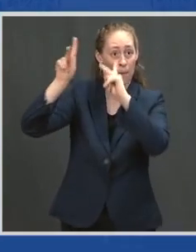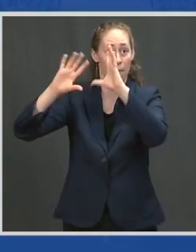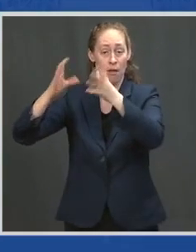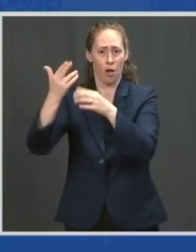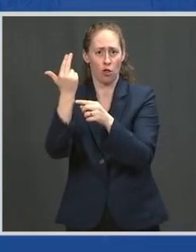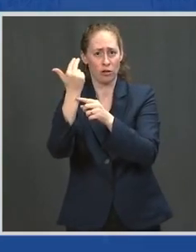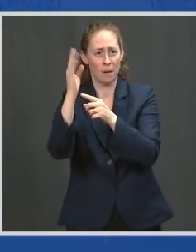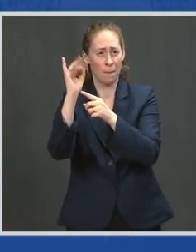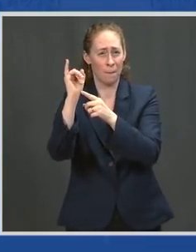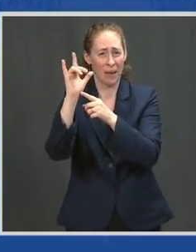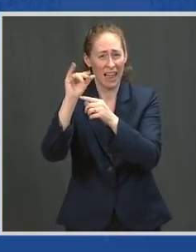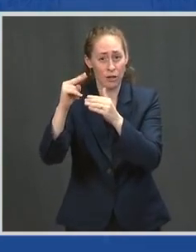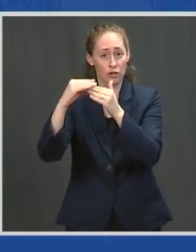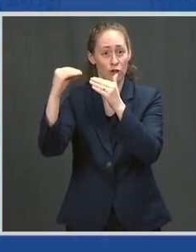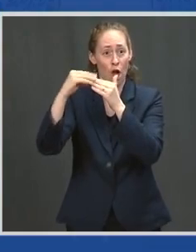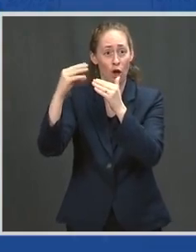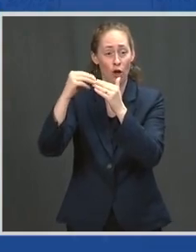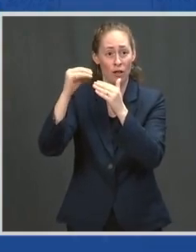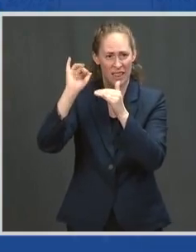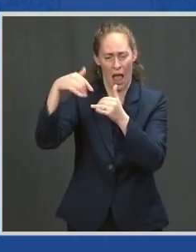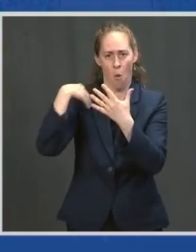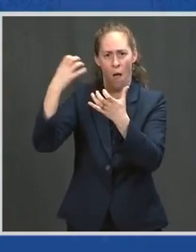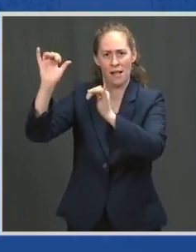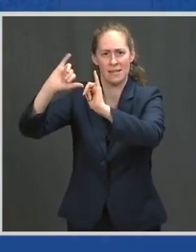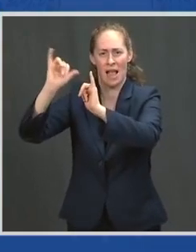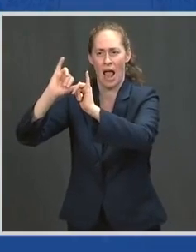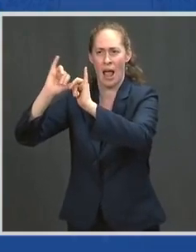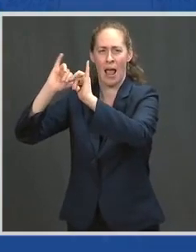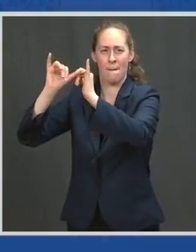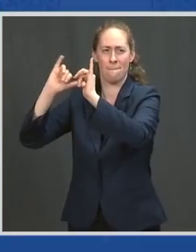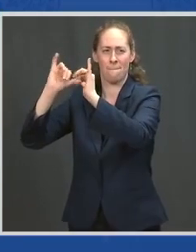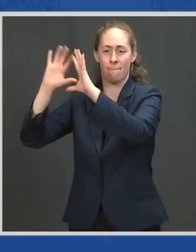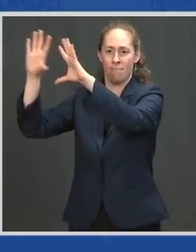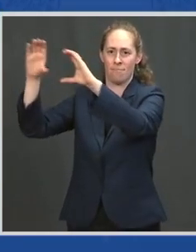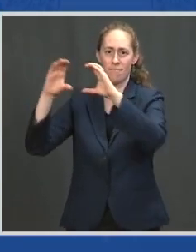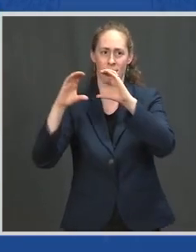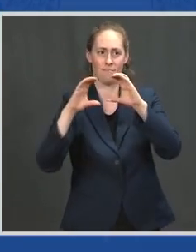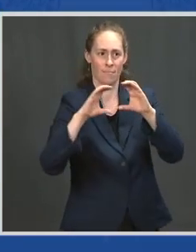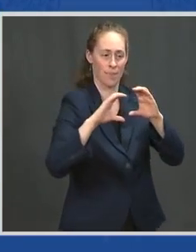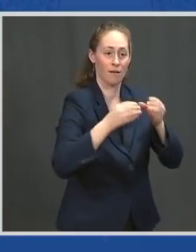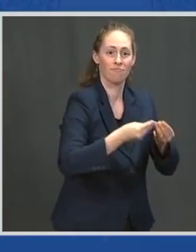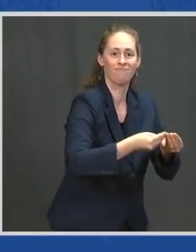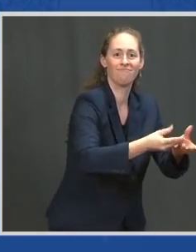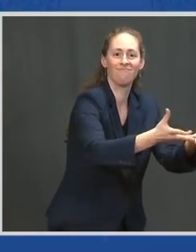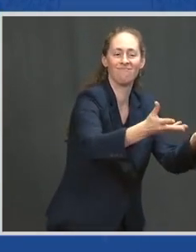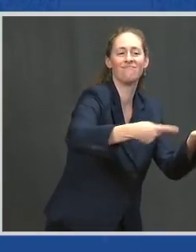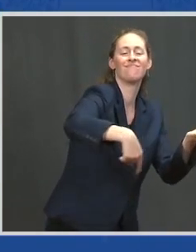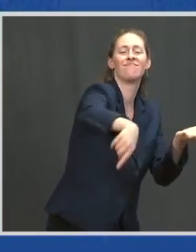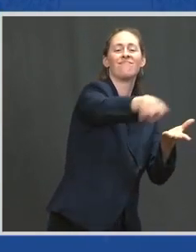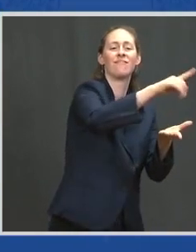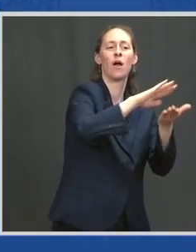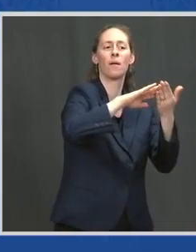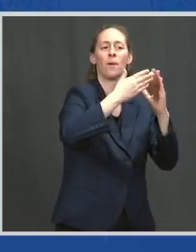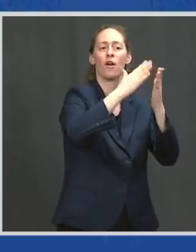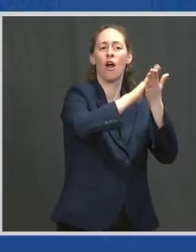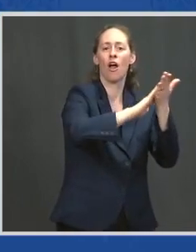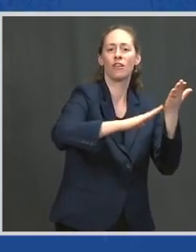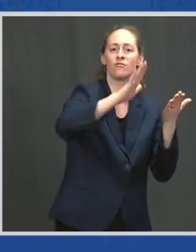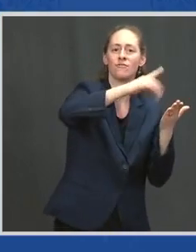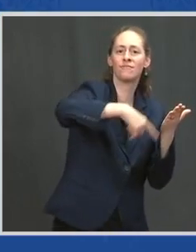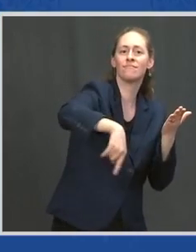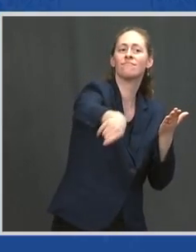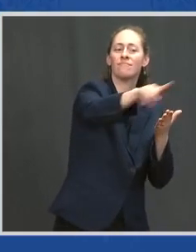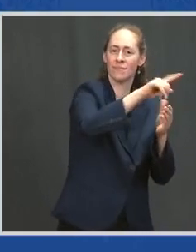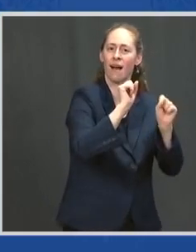billion and provide for 2 years of community college free for every student in America. So what's fair?